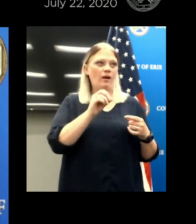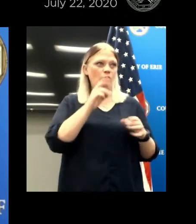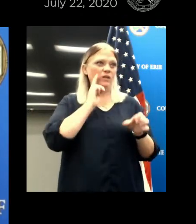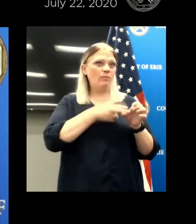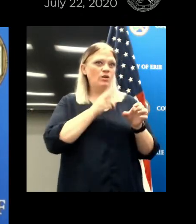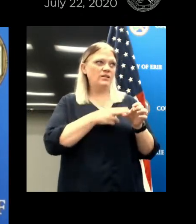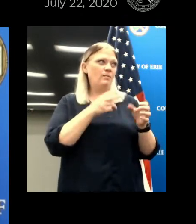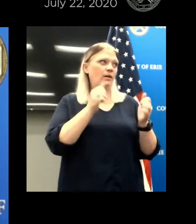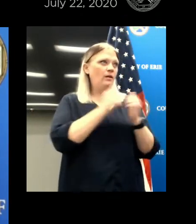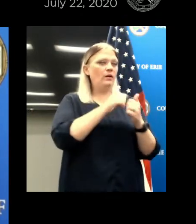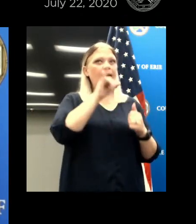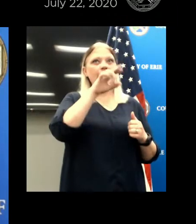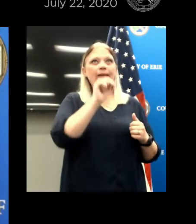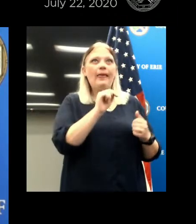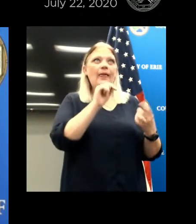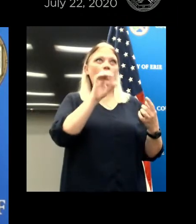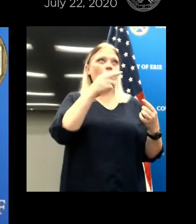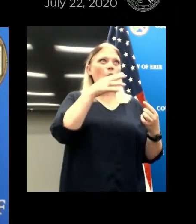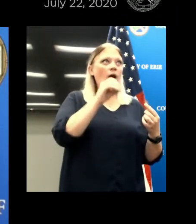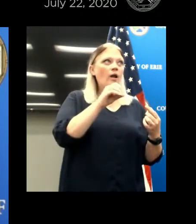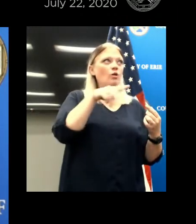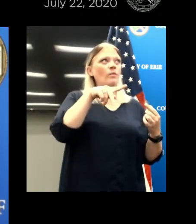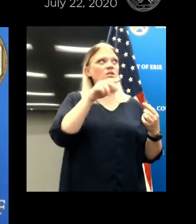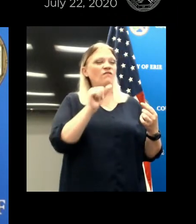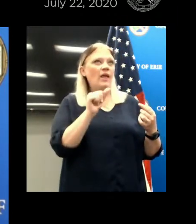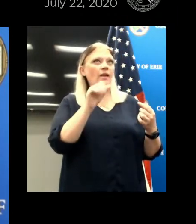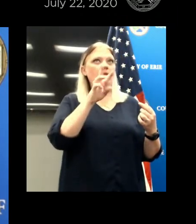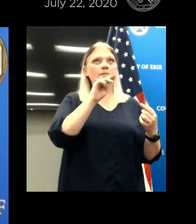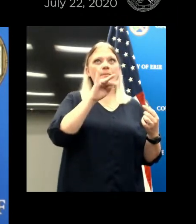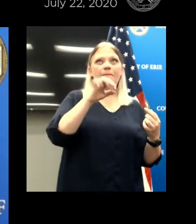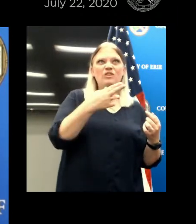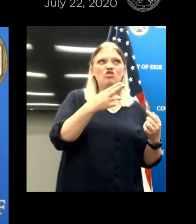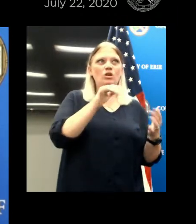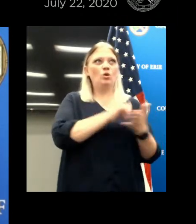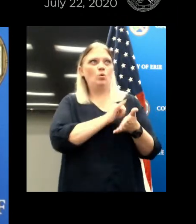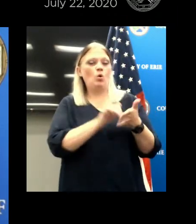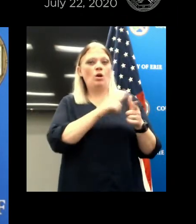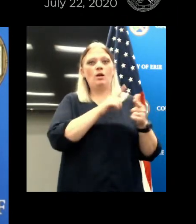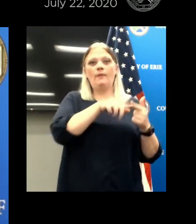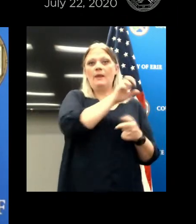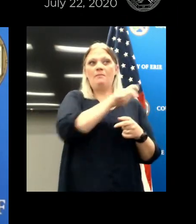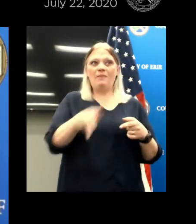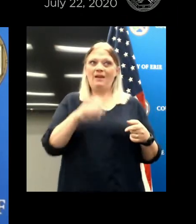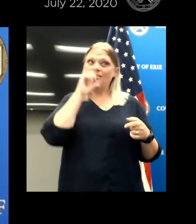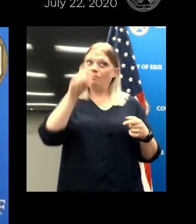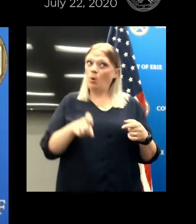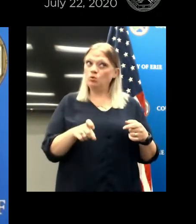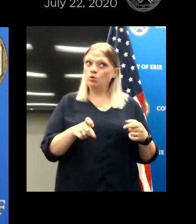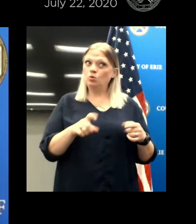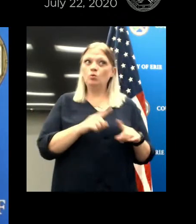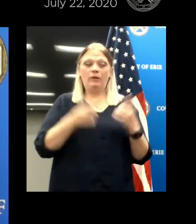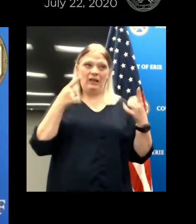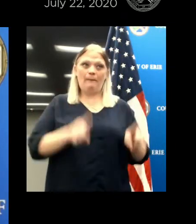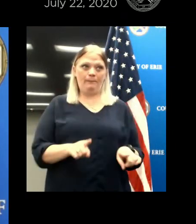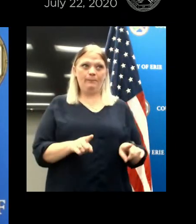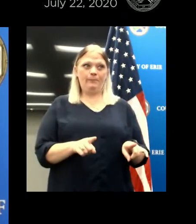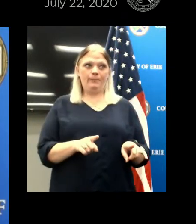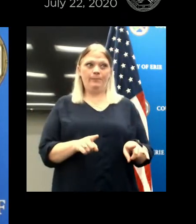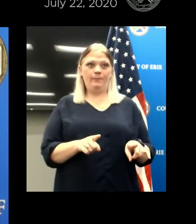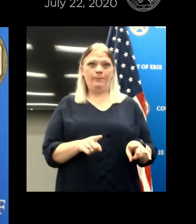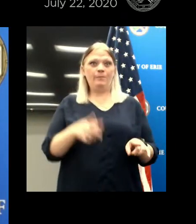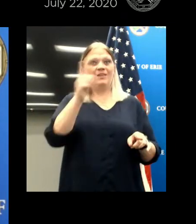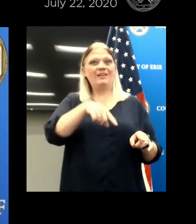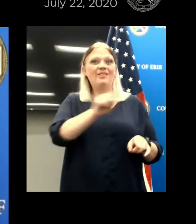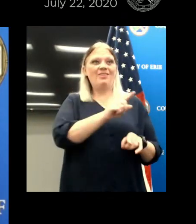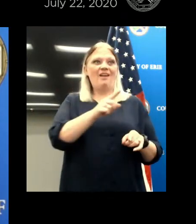from Michigan and Indiana and Ohio and Pennsylvania and New York, and then they come back, even though they're not supposed to, but it's happened, they're